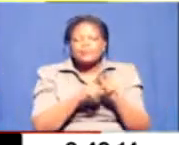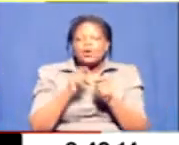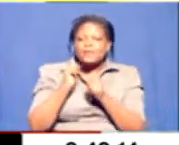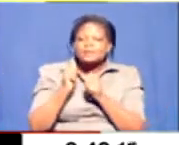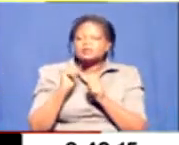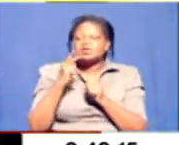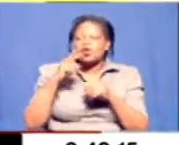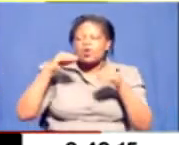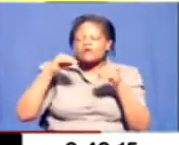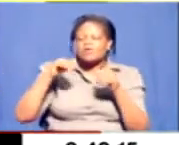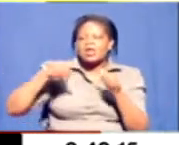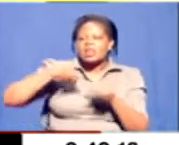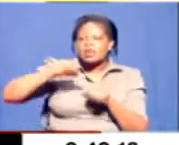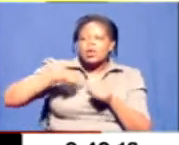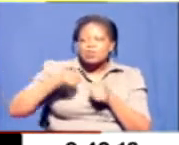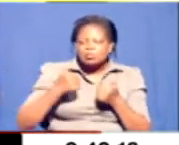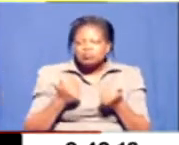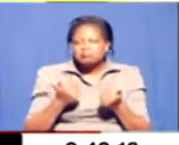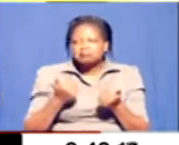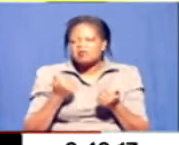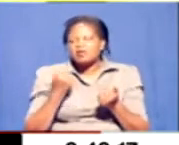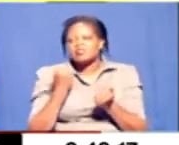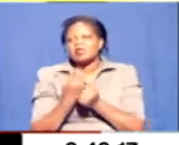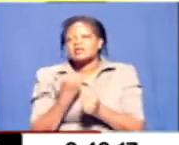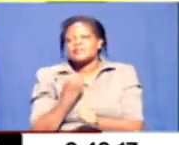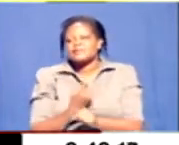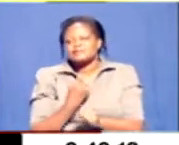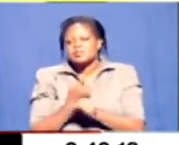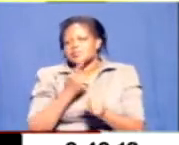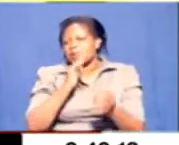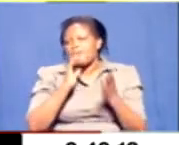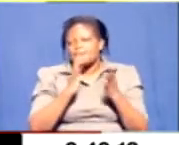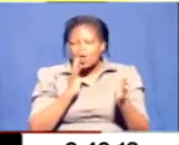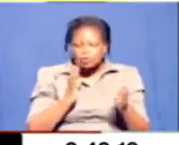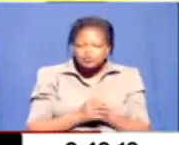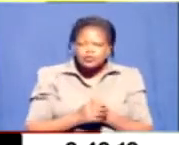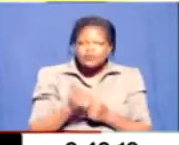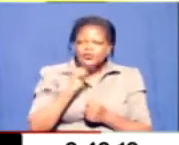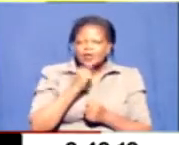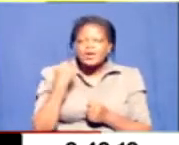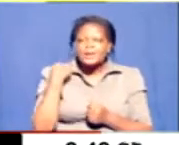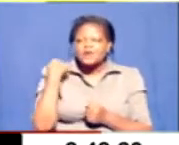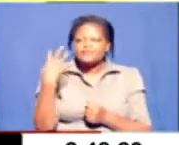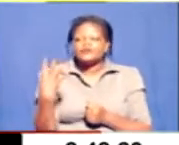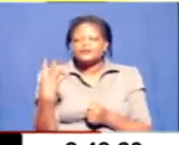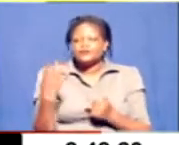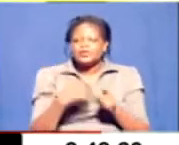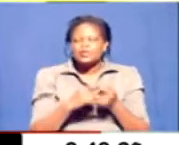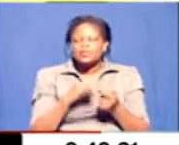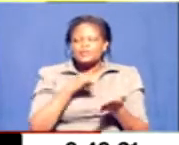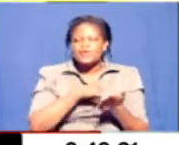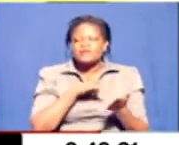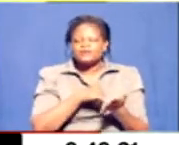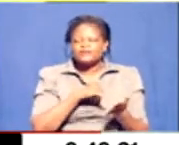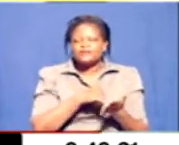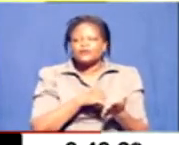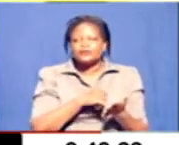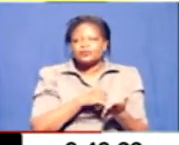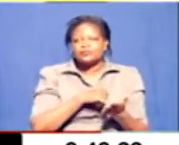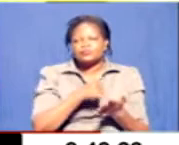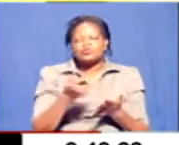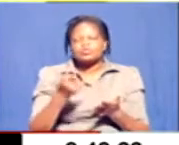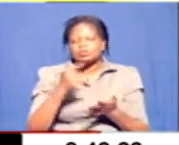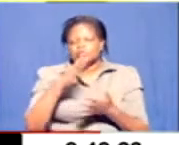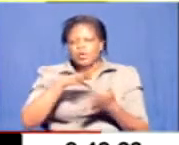qualifying round, posted 13 minutes, 45.50 seconds to finish fourth and will now feature in the repechage scheduled for